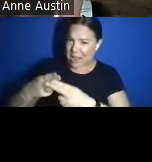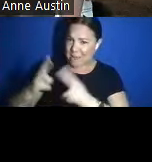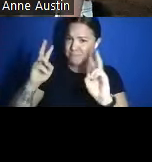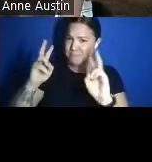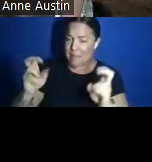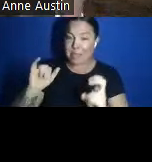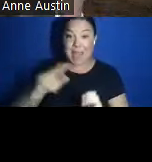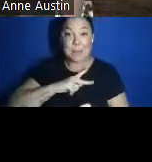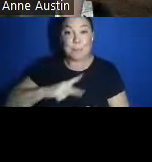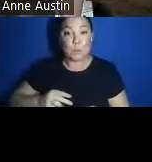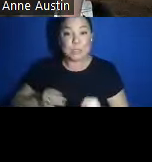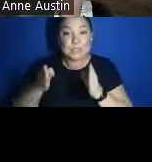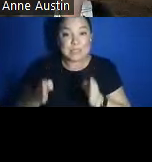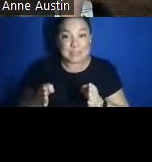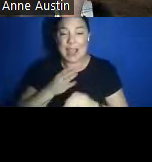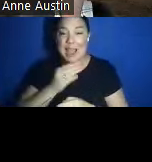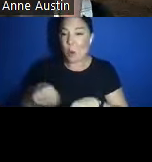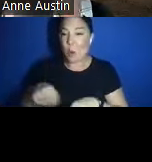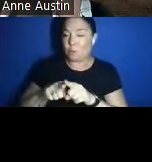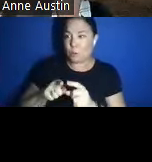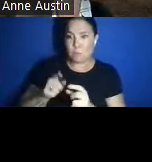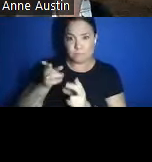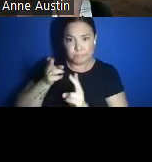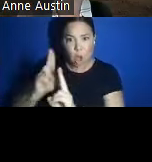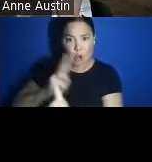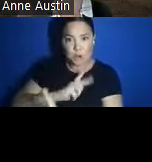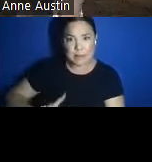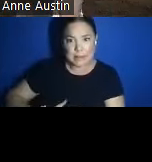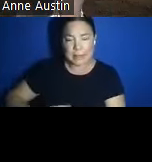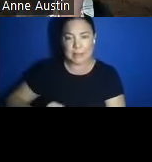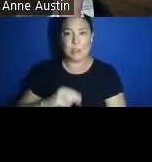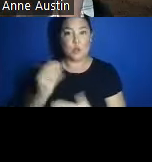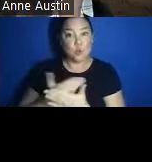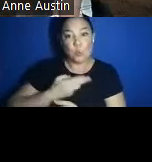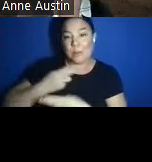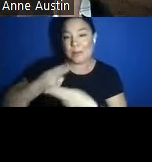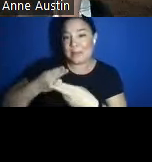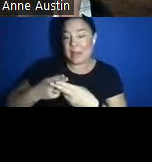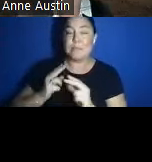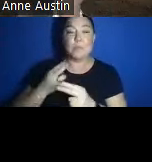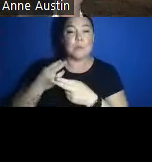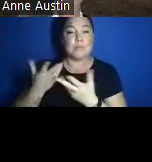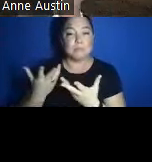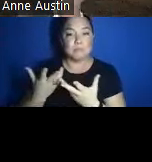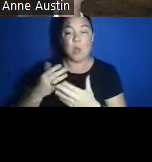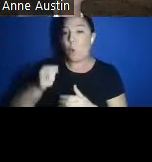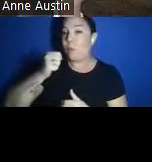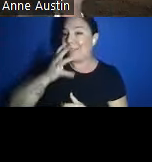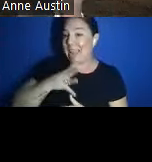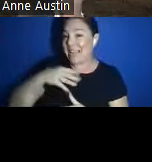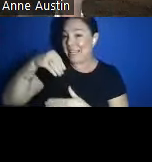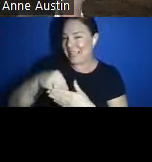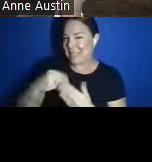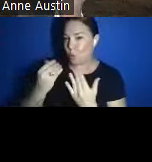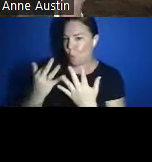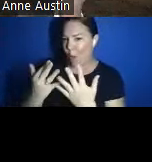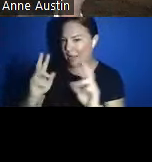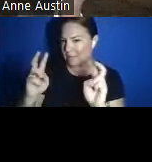Ornament of the King, or more recently, revised title of Lady-in-Waiting. Her tattoos are similar to those